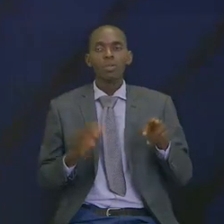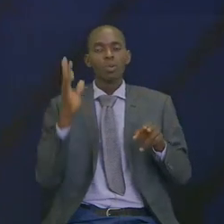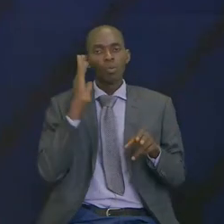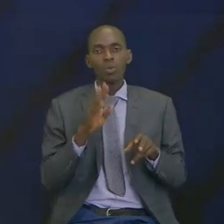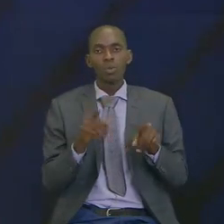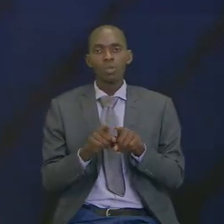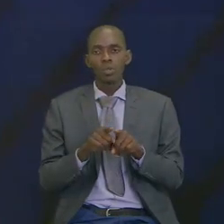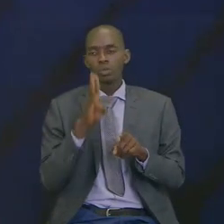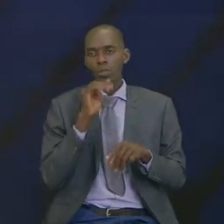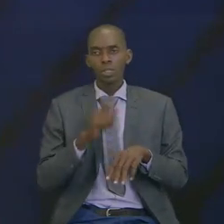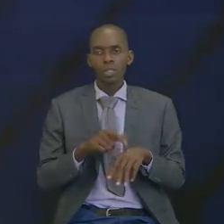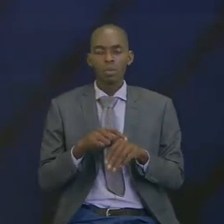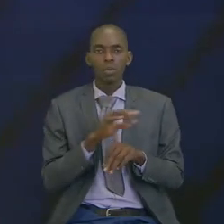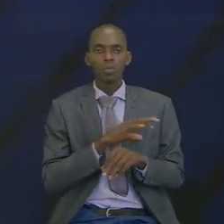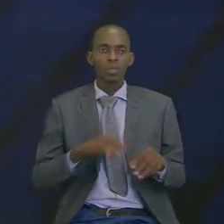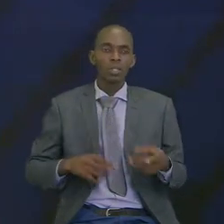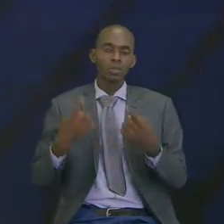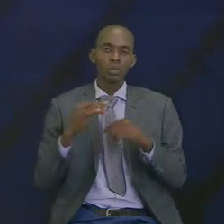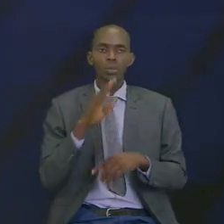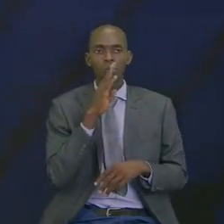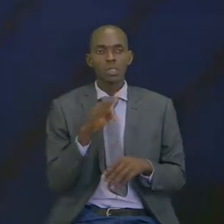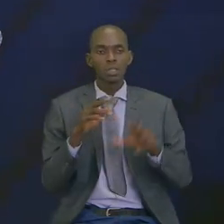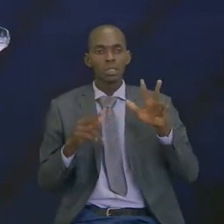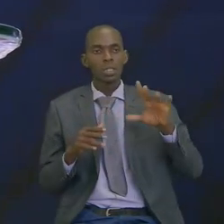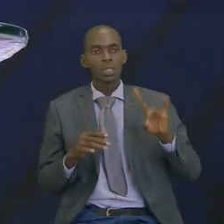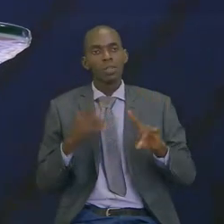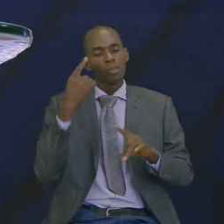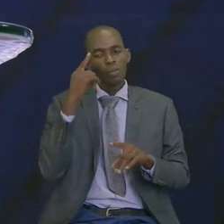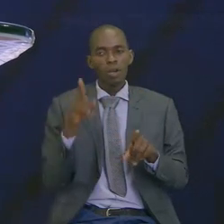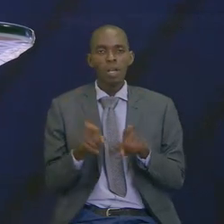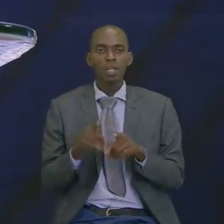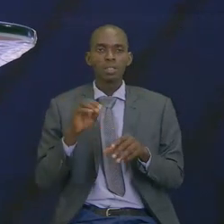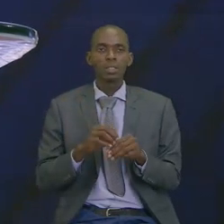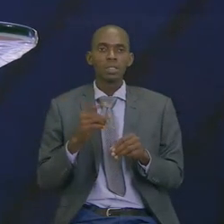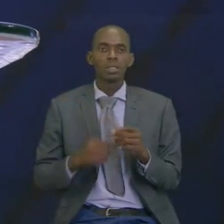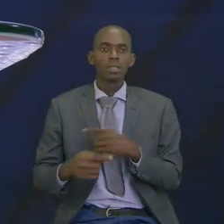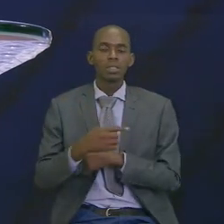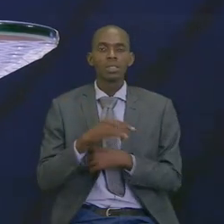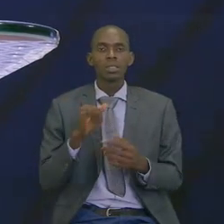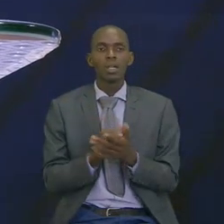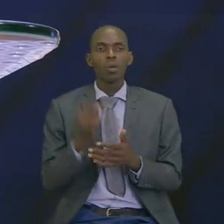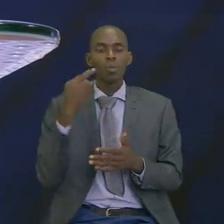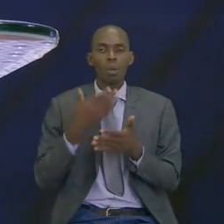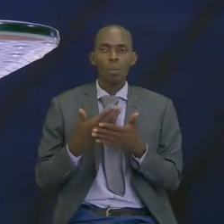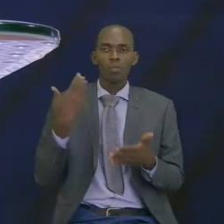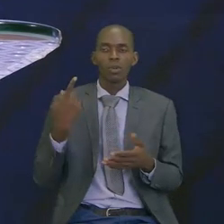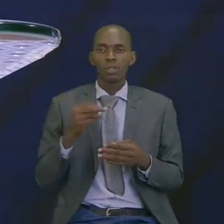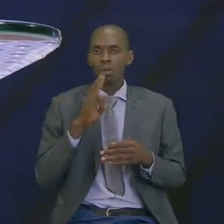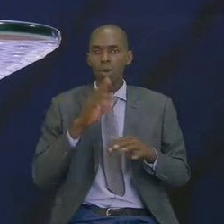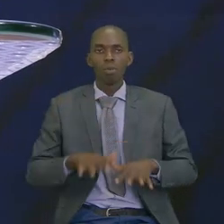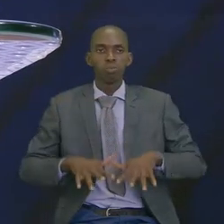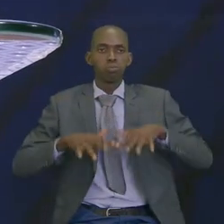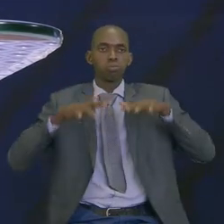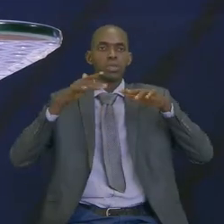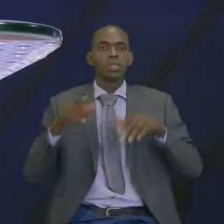of the Son of Man be. Verse 38. In verse 38 it says, but at the days that were before the